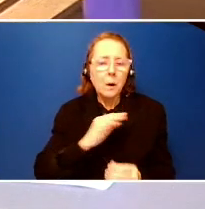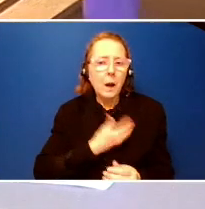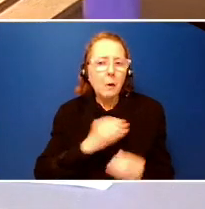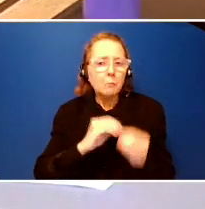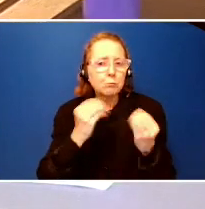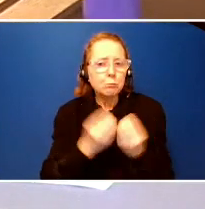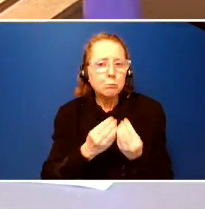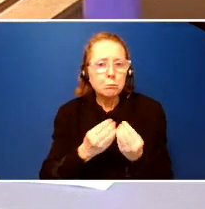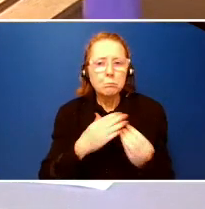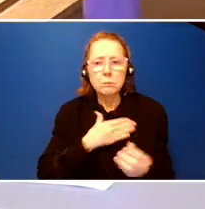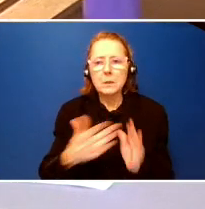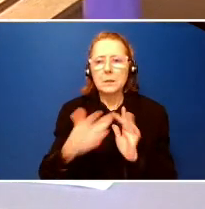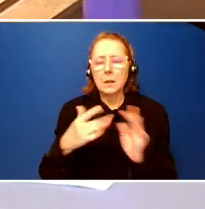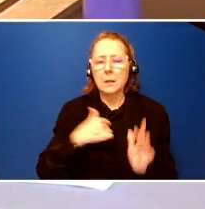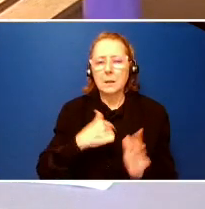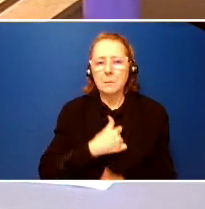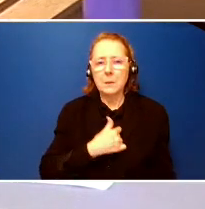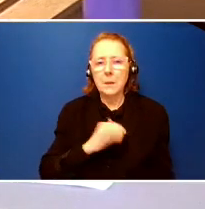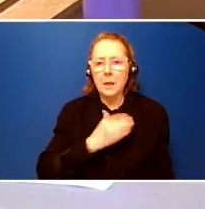our website is